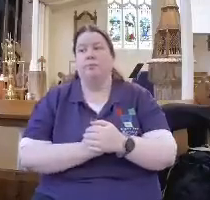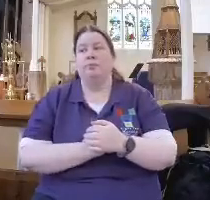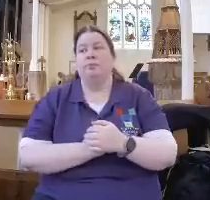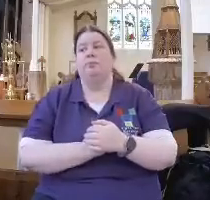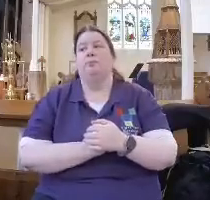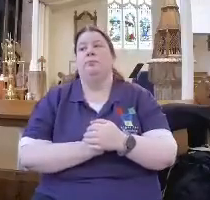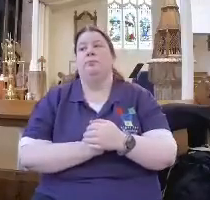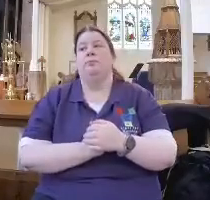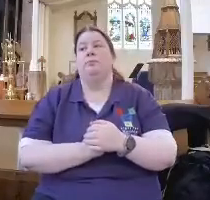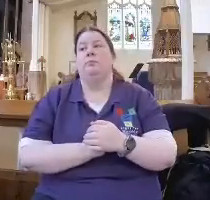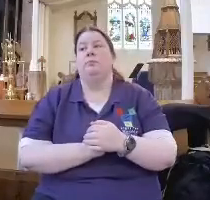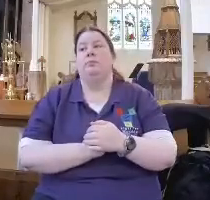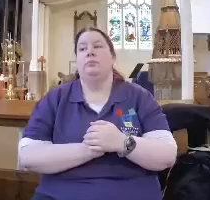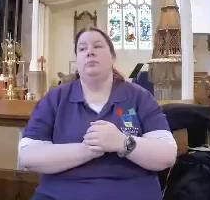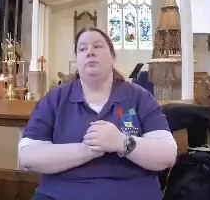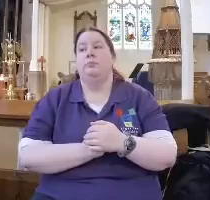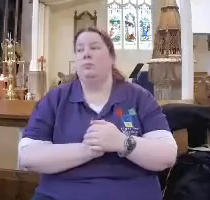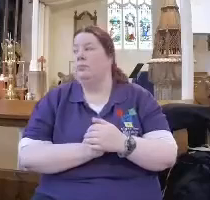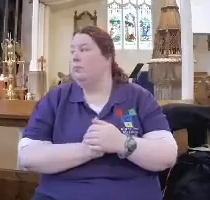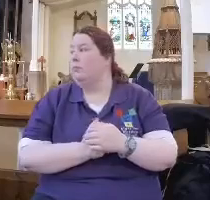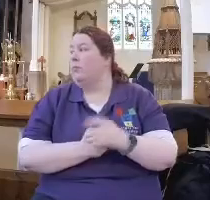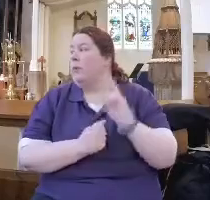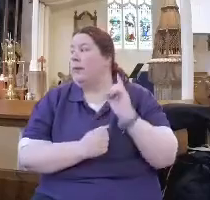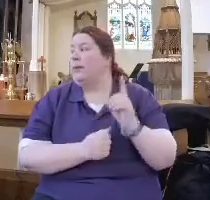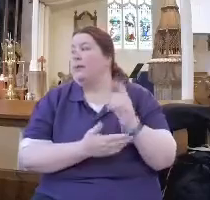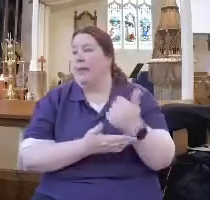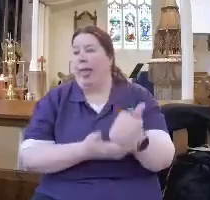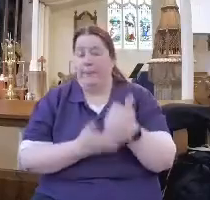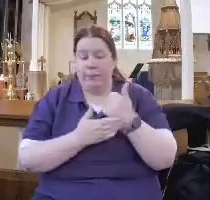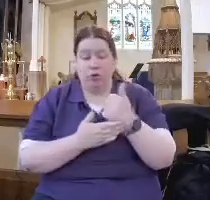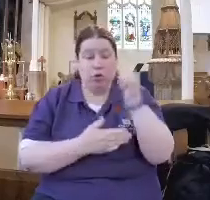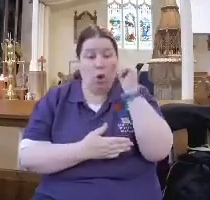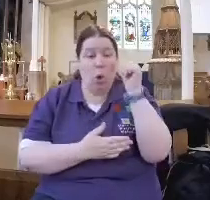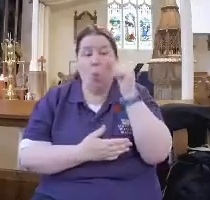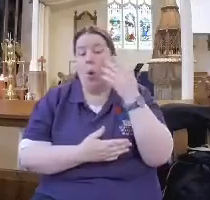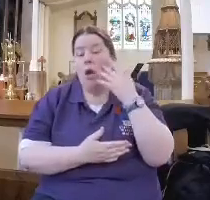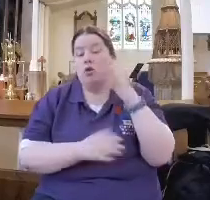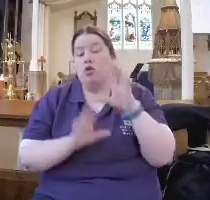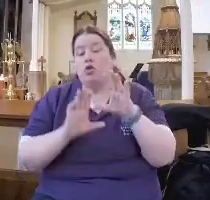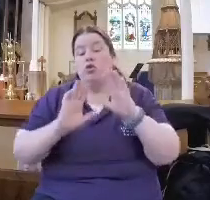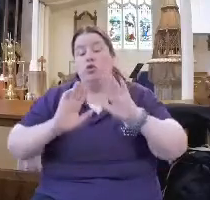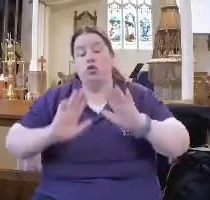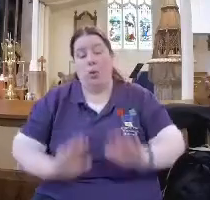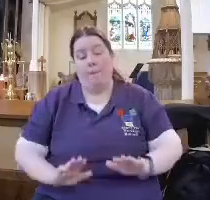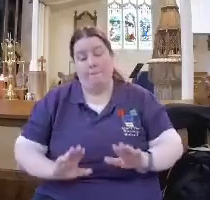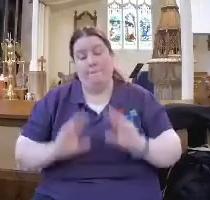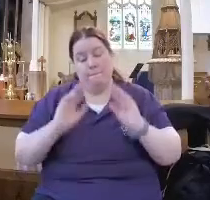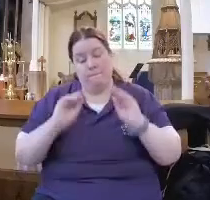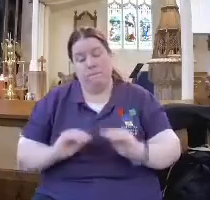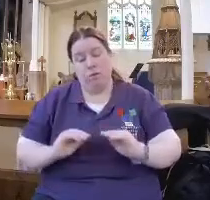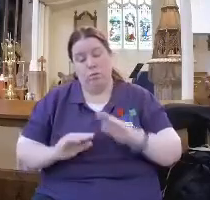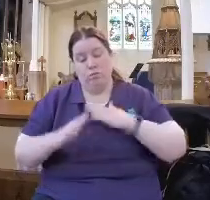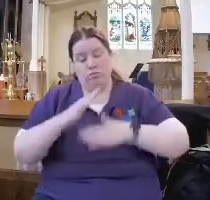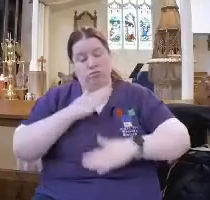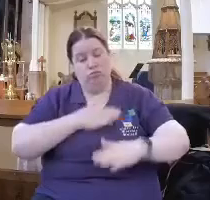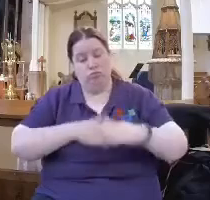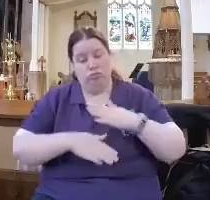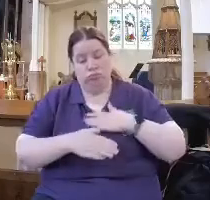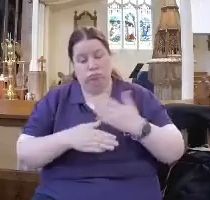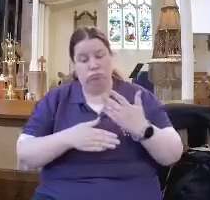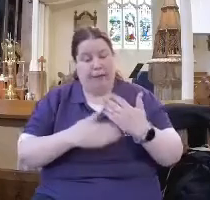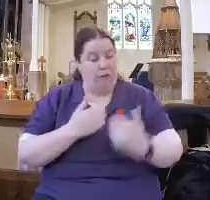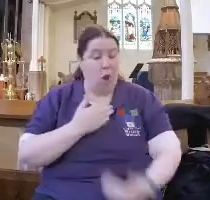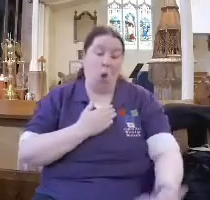By the same score too, it actually helps us to know when to stop, which is interesting. I think that however long you pray